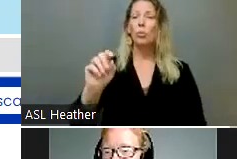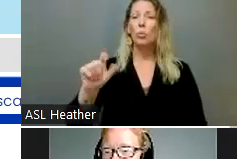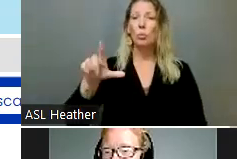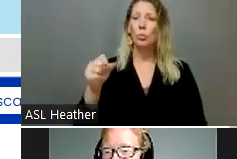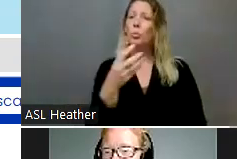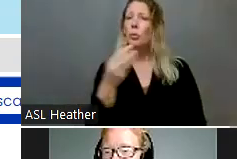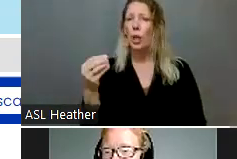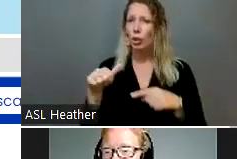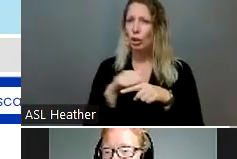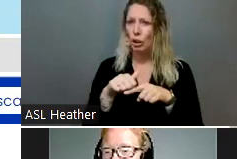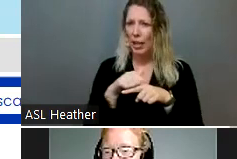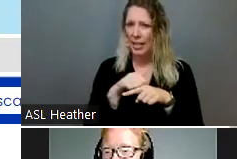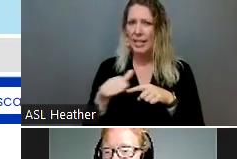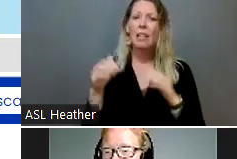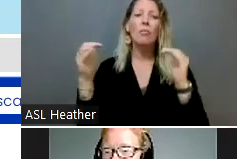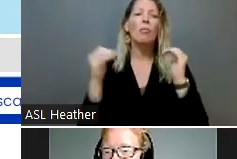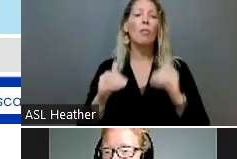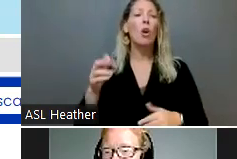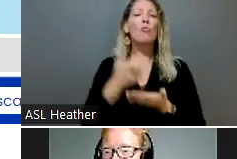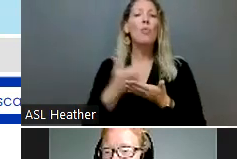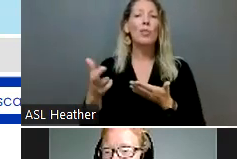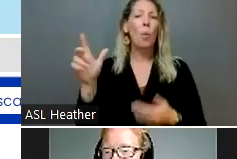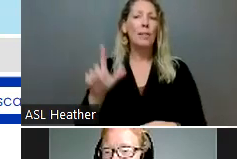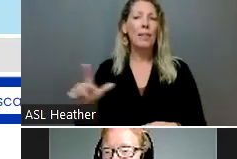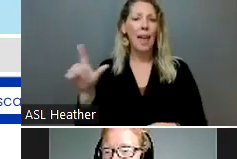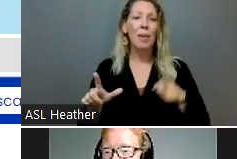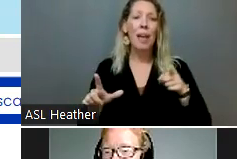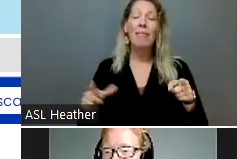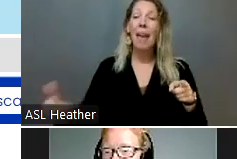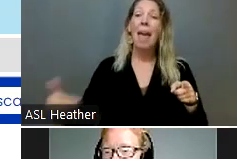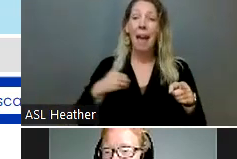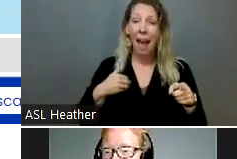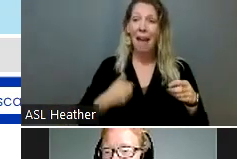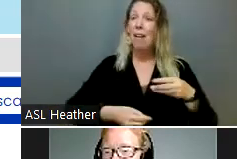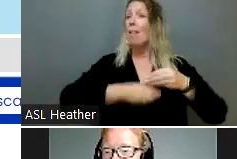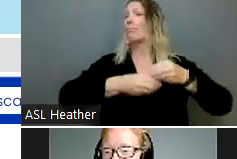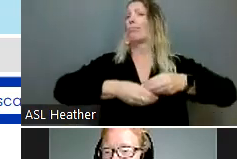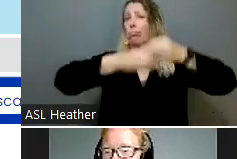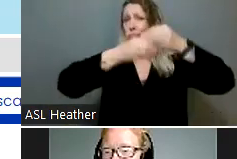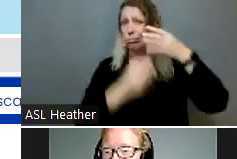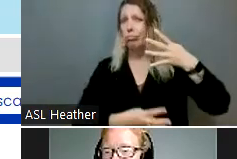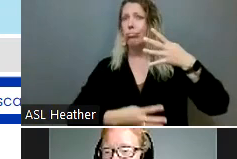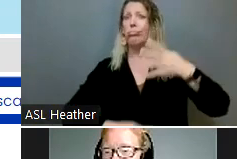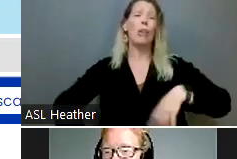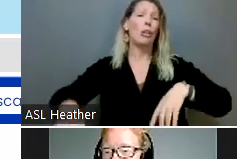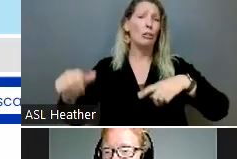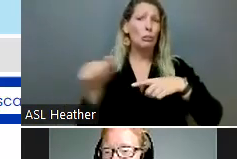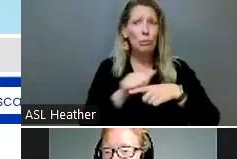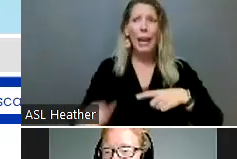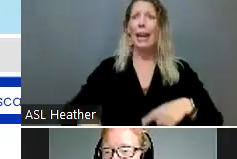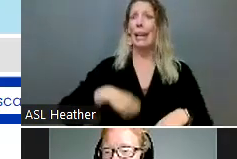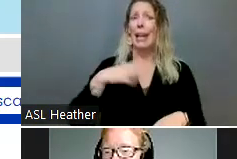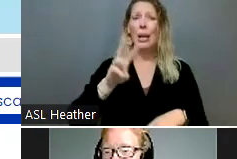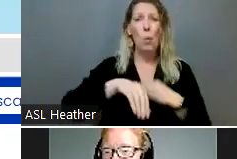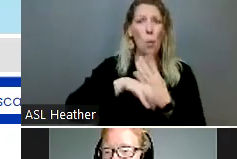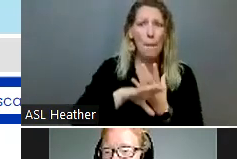go down to their resource library, and they have all kinds of trainings and webinars. So you can